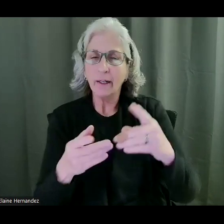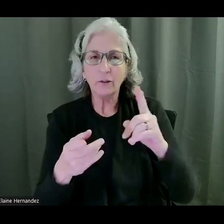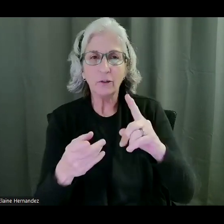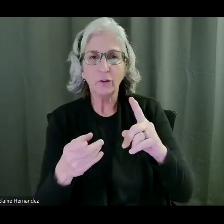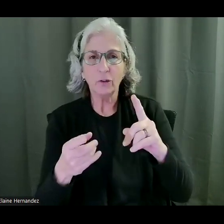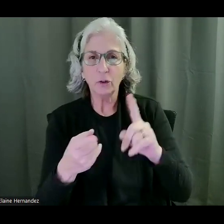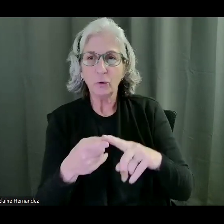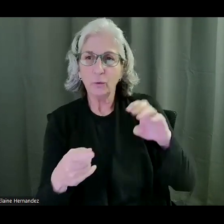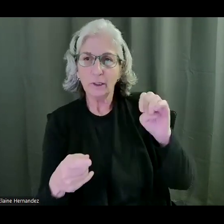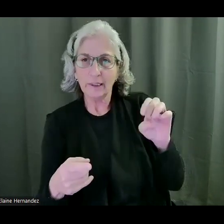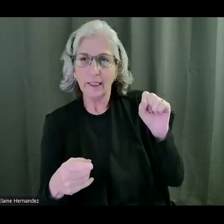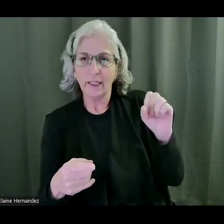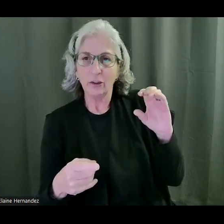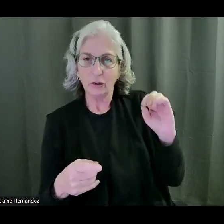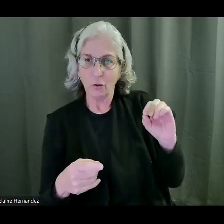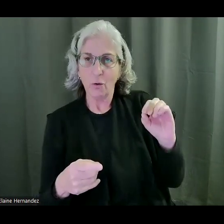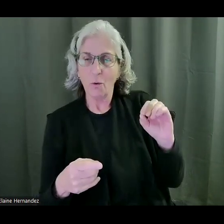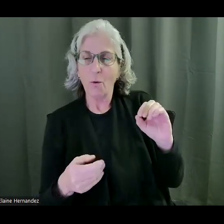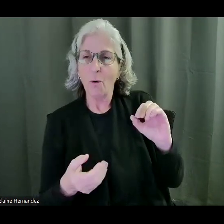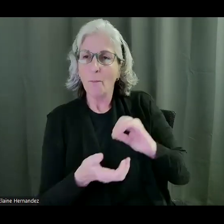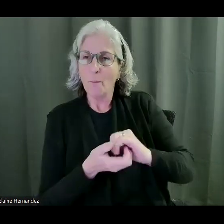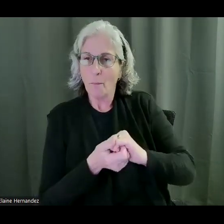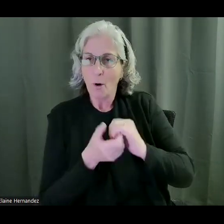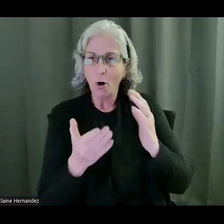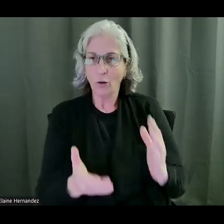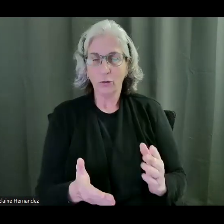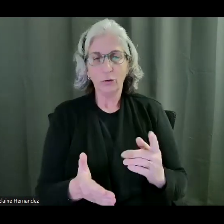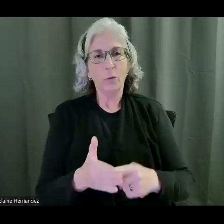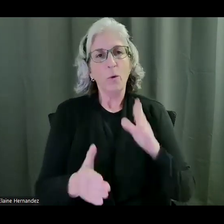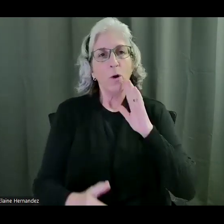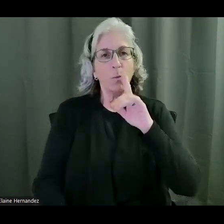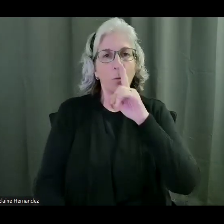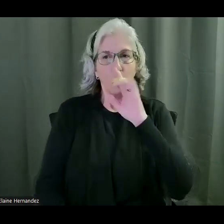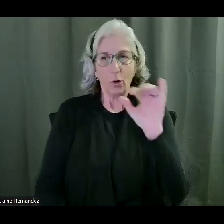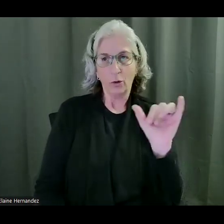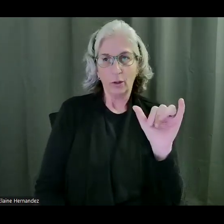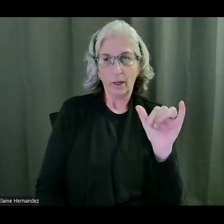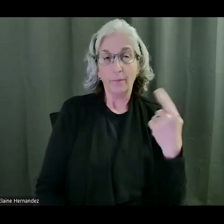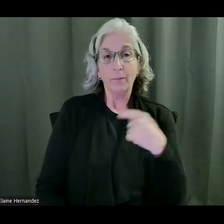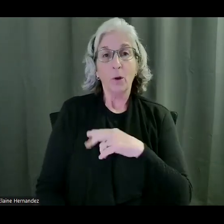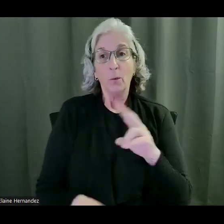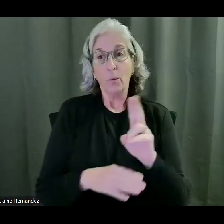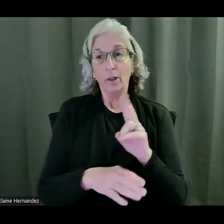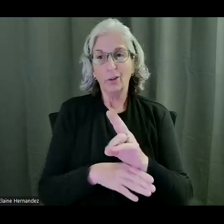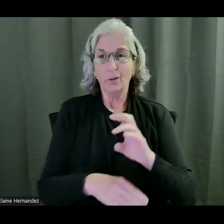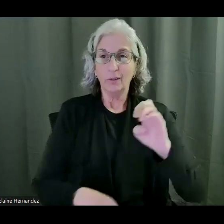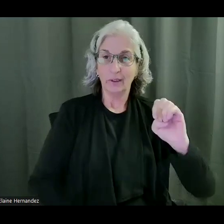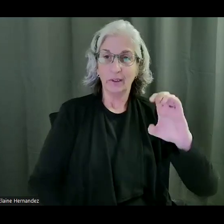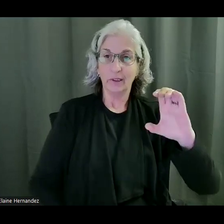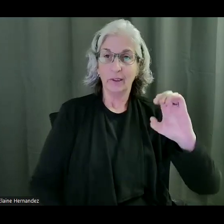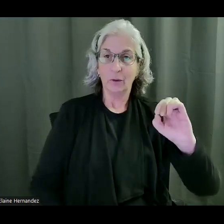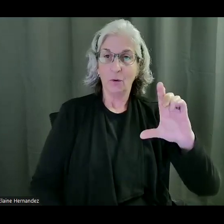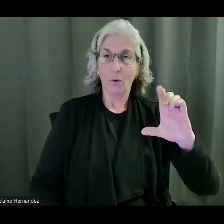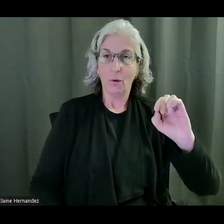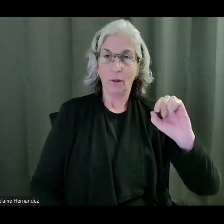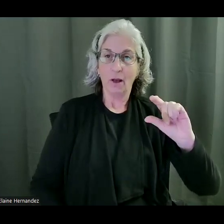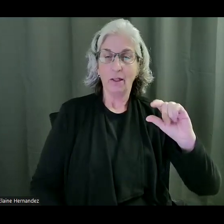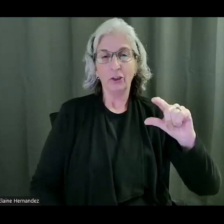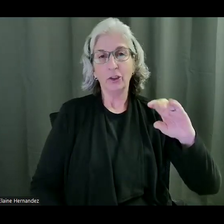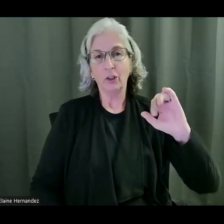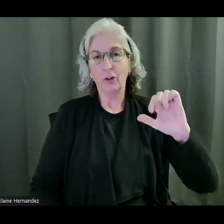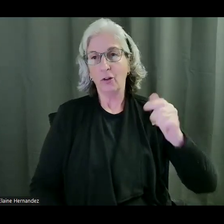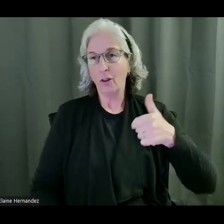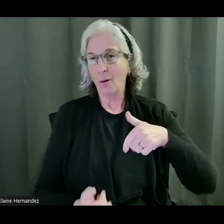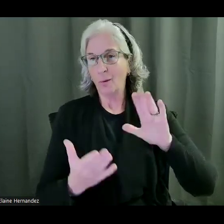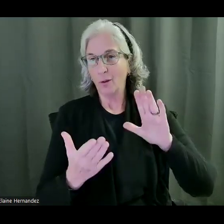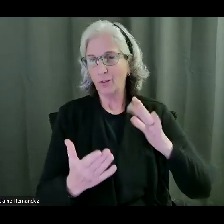this is going to look. So we want to look at using an ecological approach, and you're all like, okay, well, what's that? What does that mean? A couple